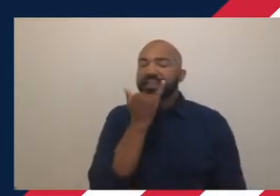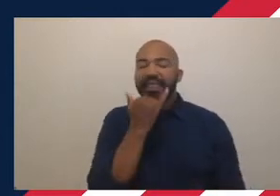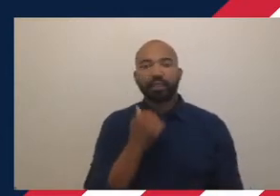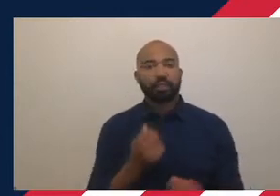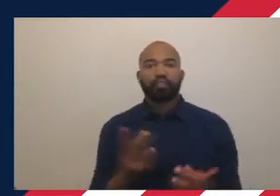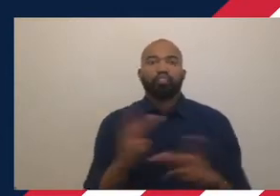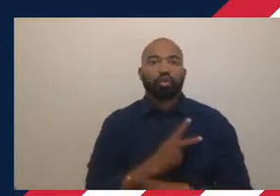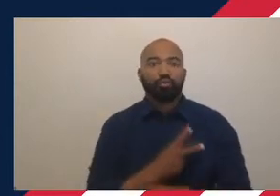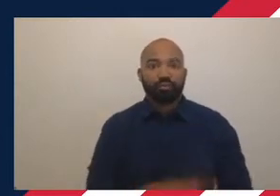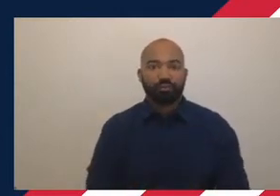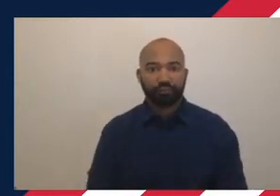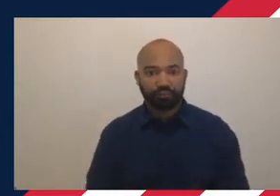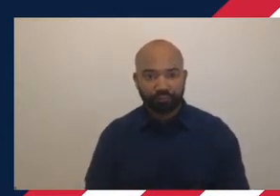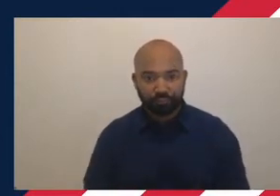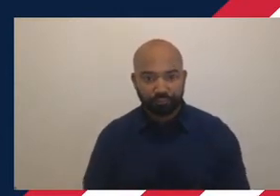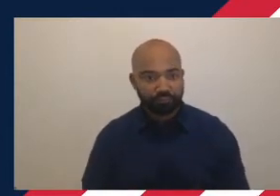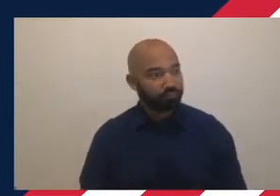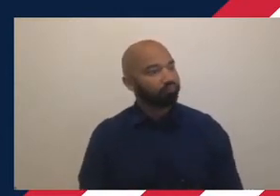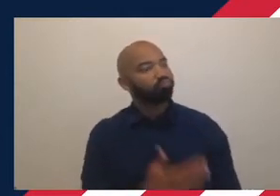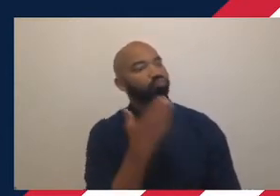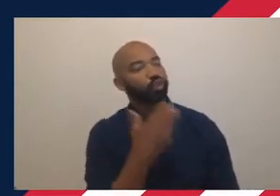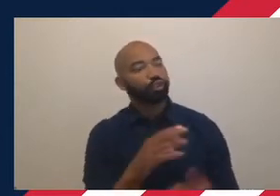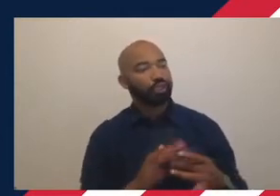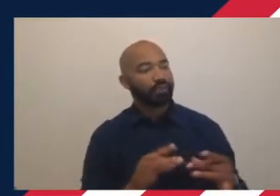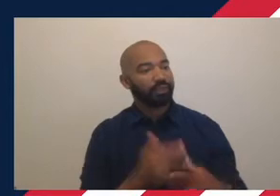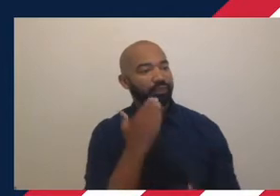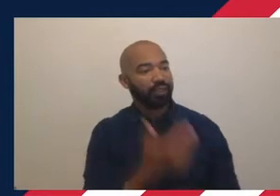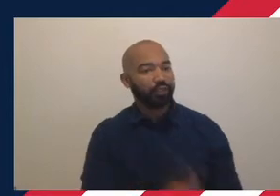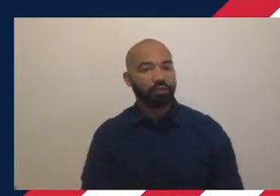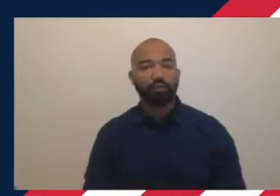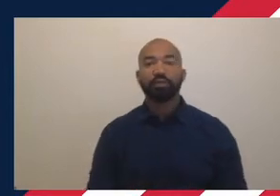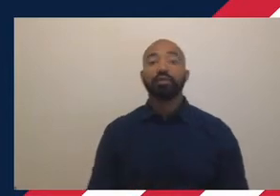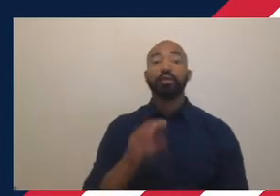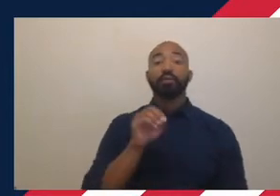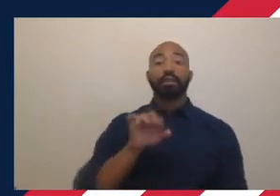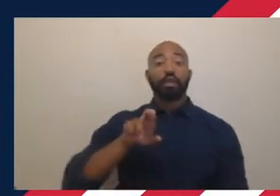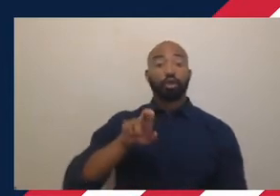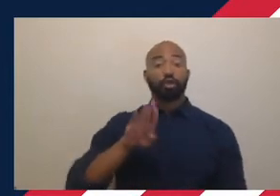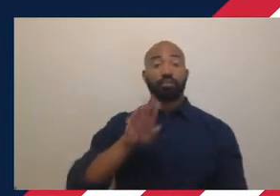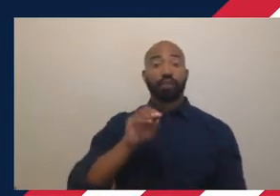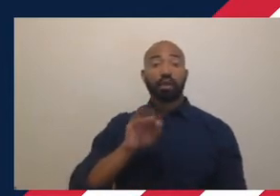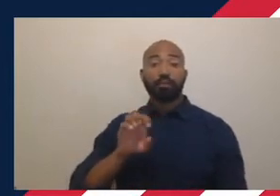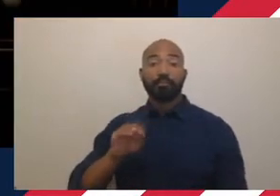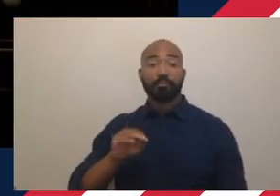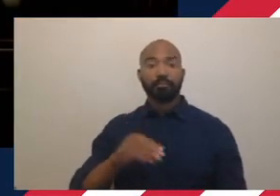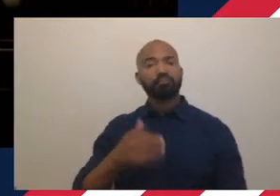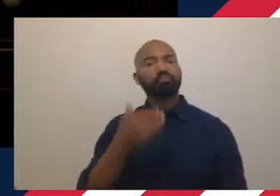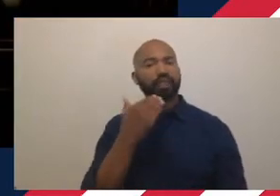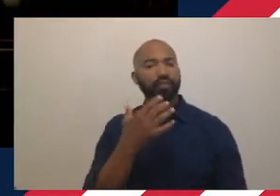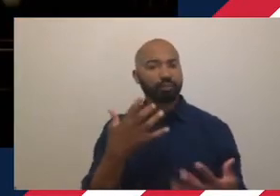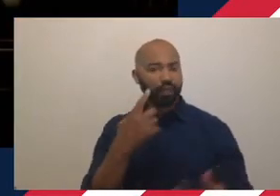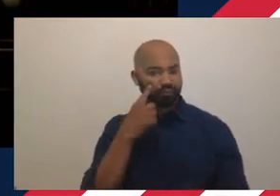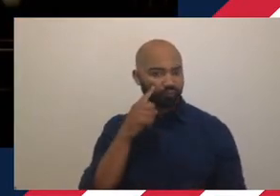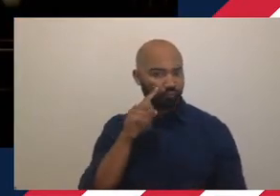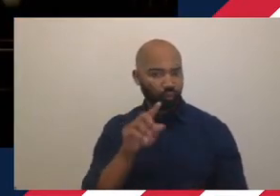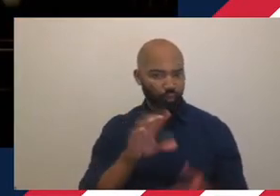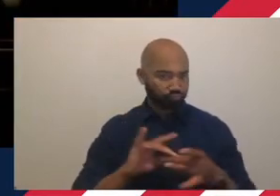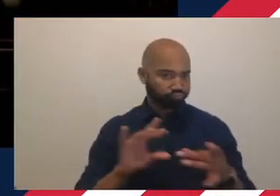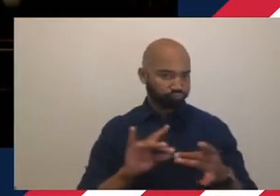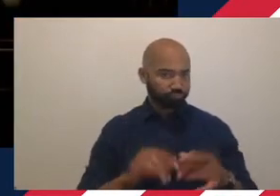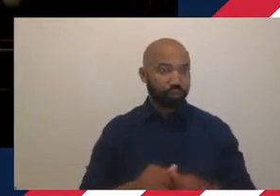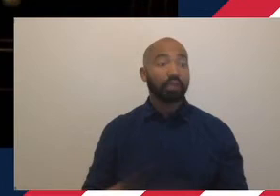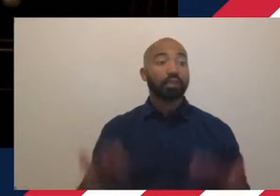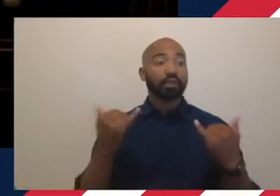All right. Thank Thank you. you very much. Thank you. Next, we will hear from